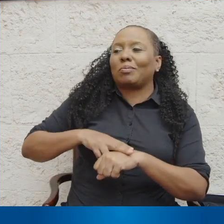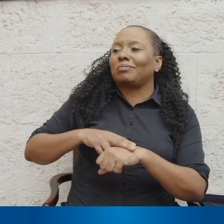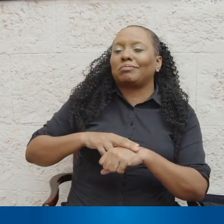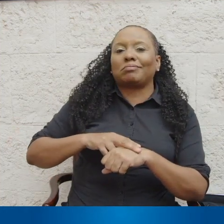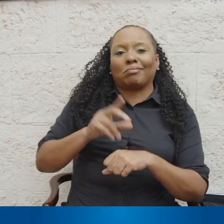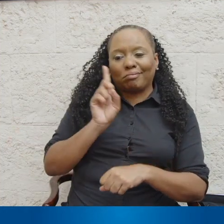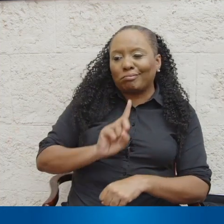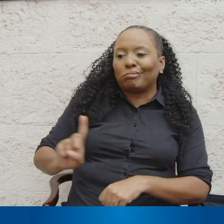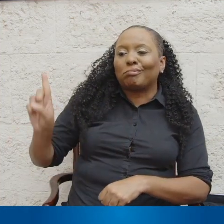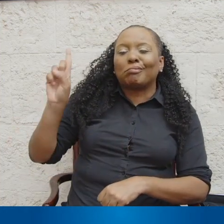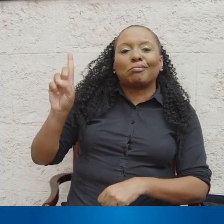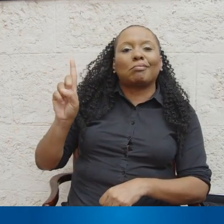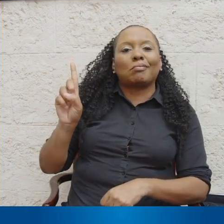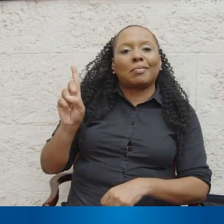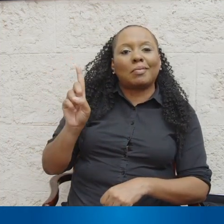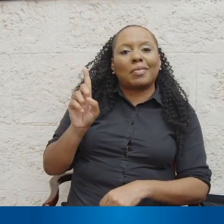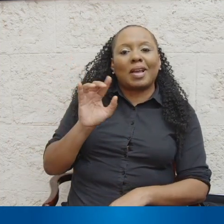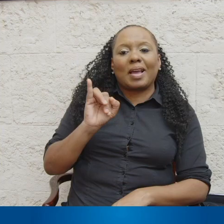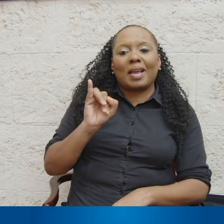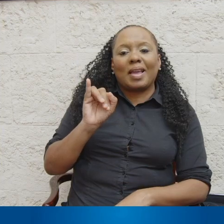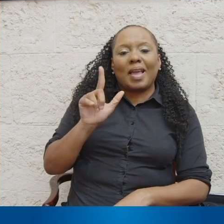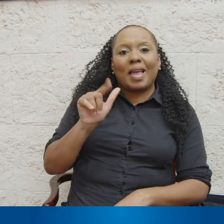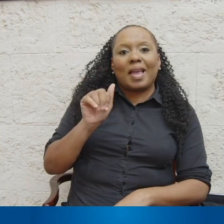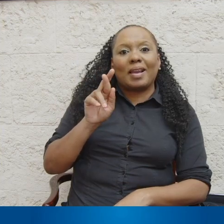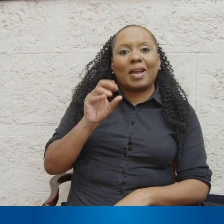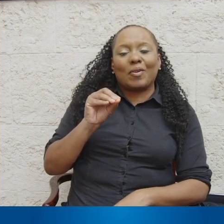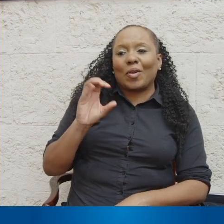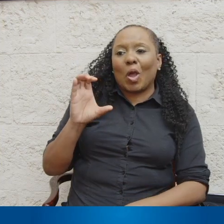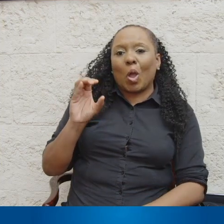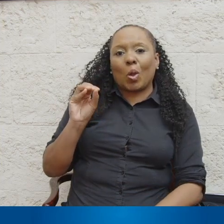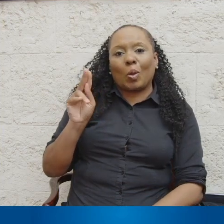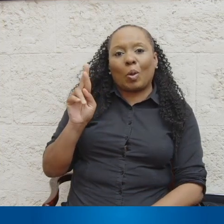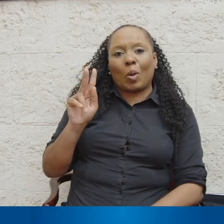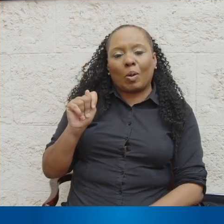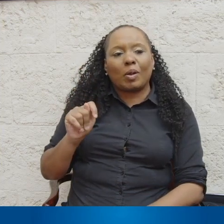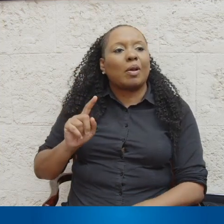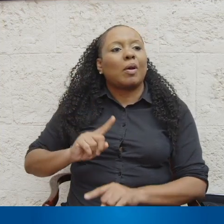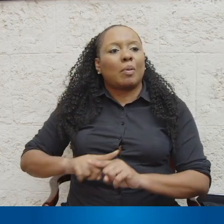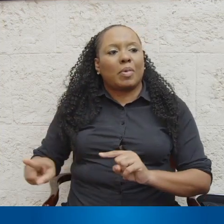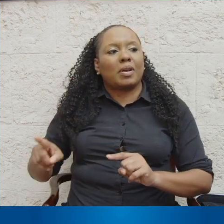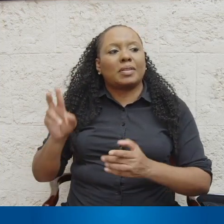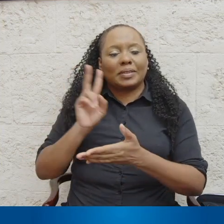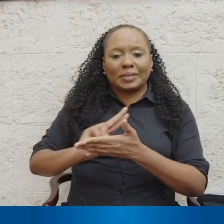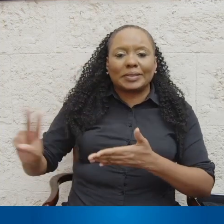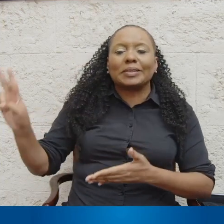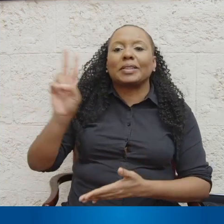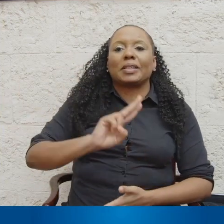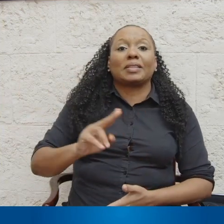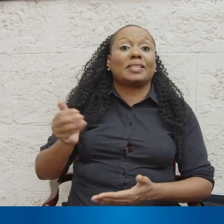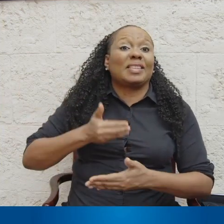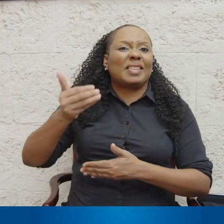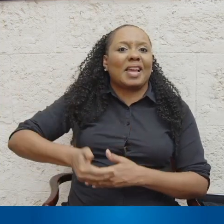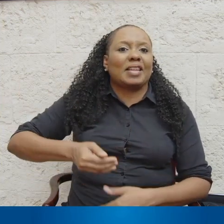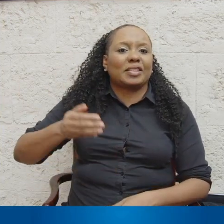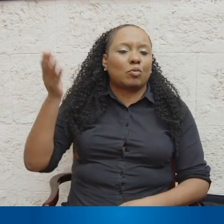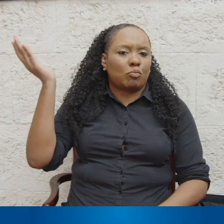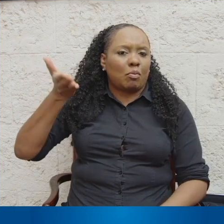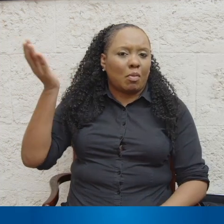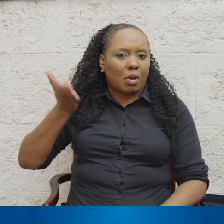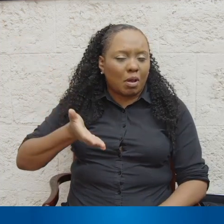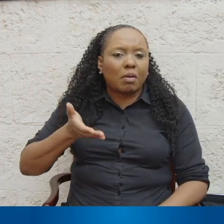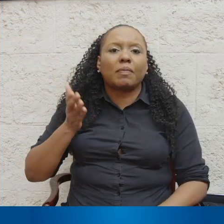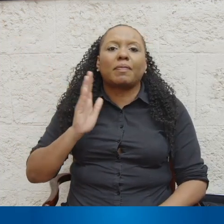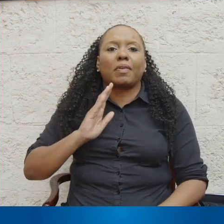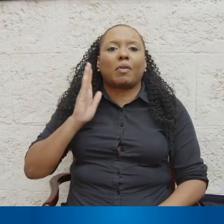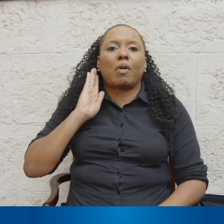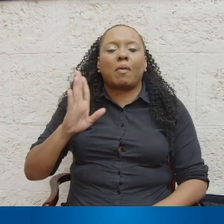to regularize the spot to deliver the press conferences from that everybody. We can have a much easier setup.